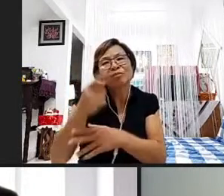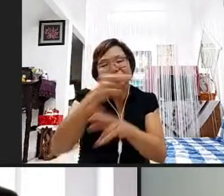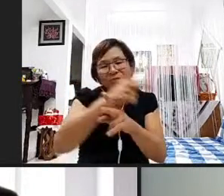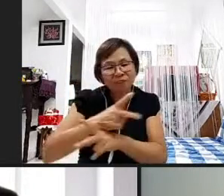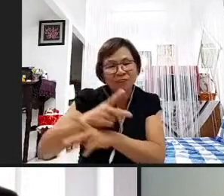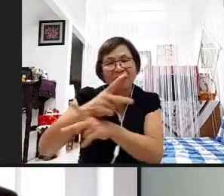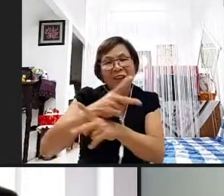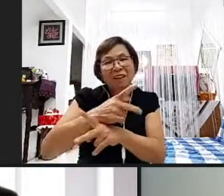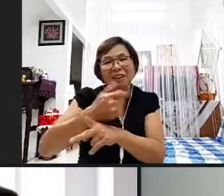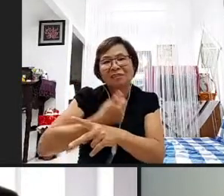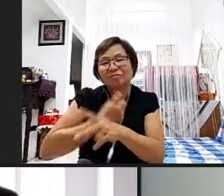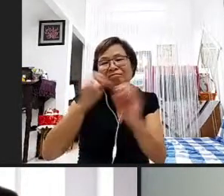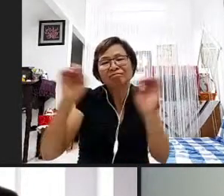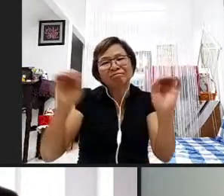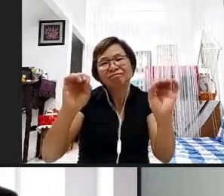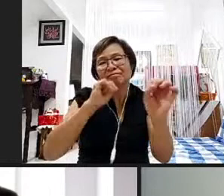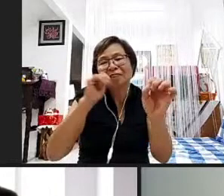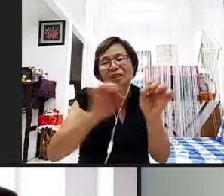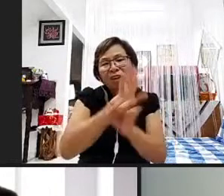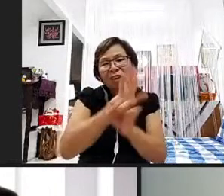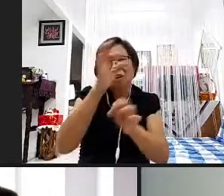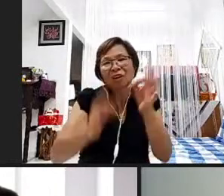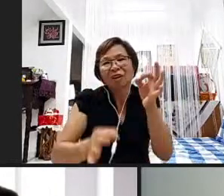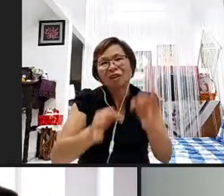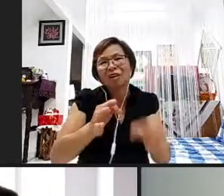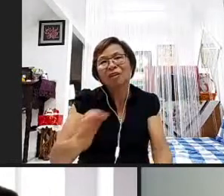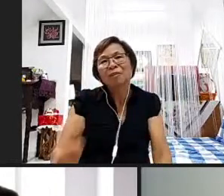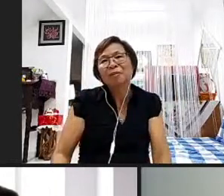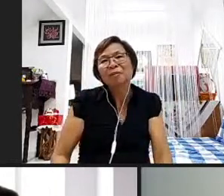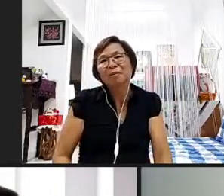severe COVID if you still do get COVID.